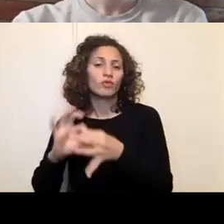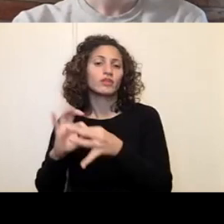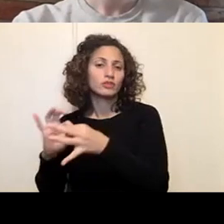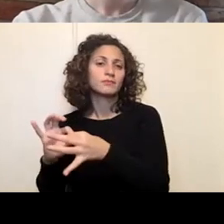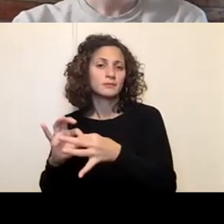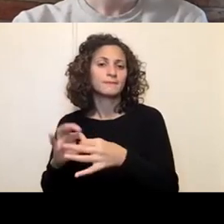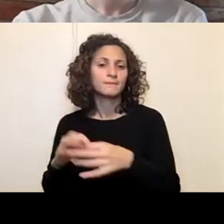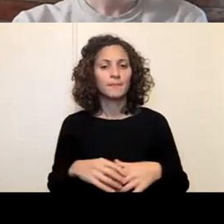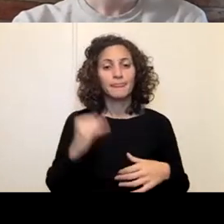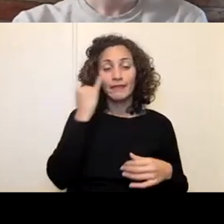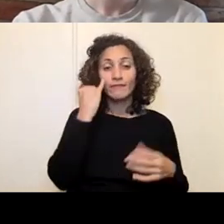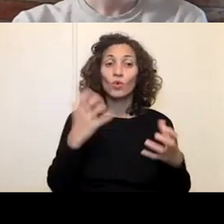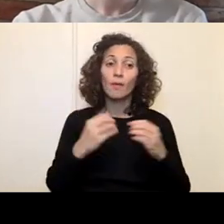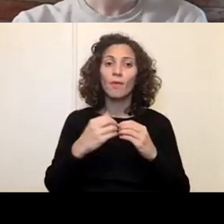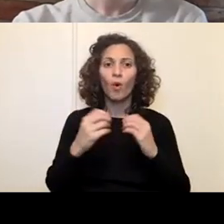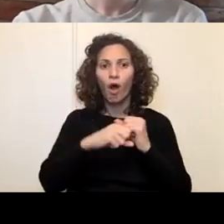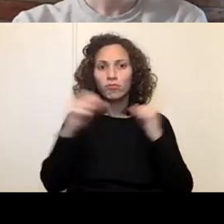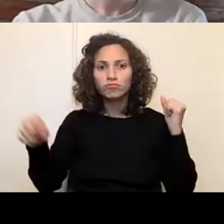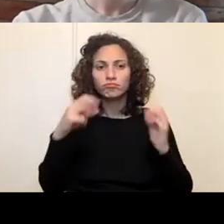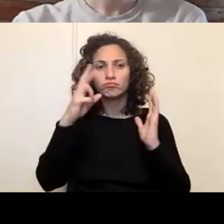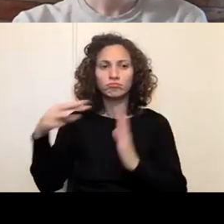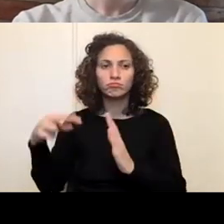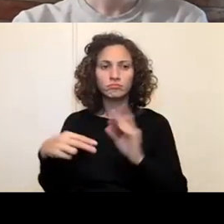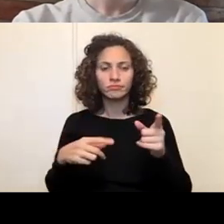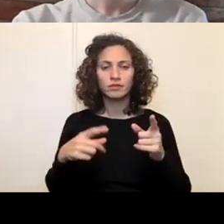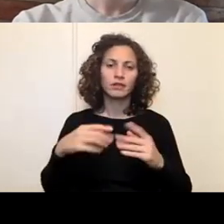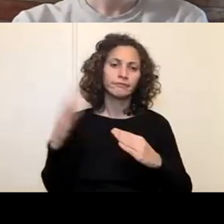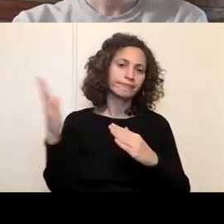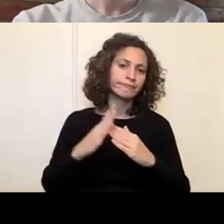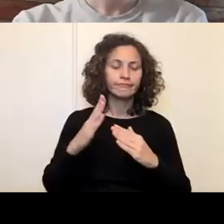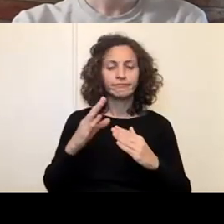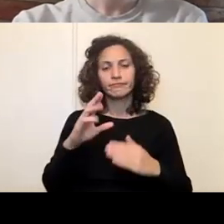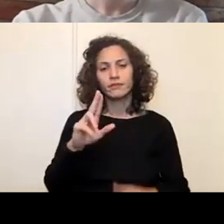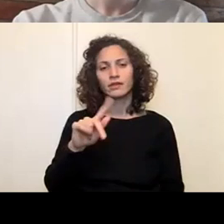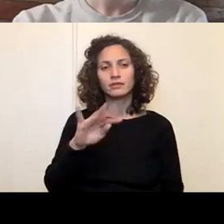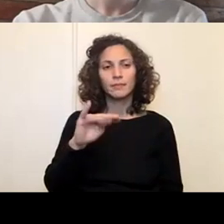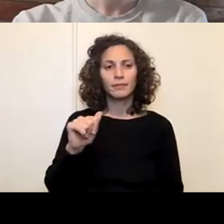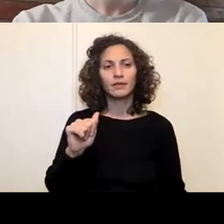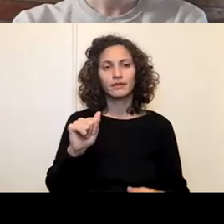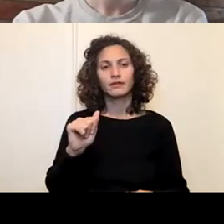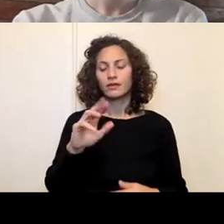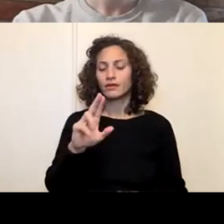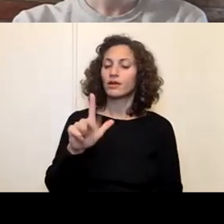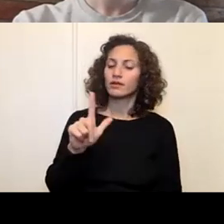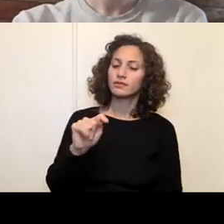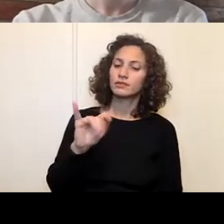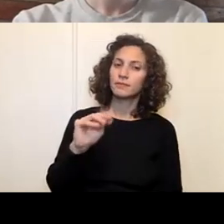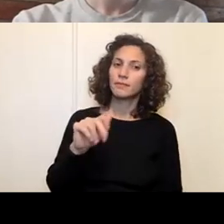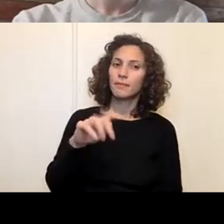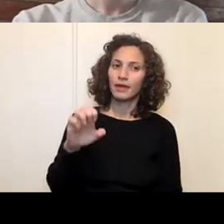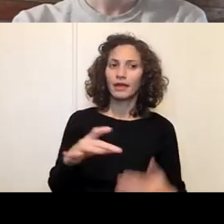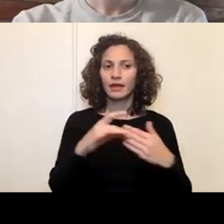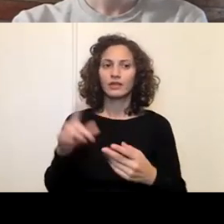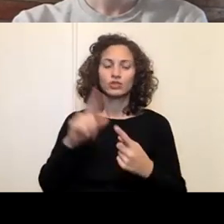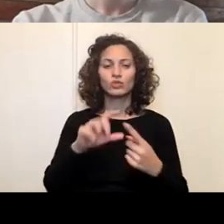a little bit longer, there's the Ultimate Guide to Sex and Disability by Miriam Kaufman and